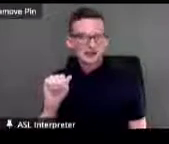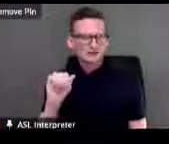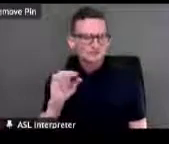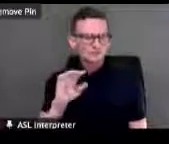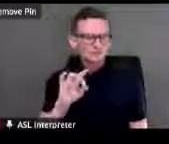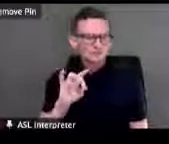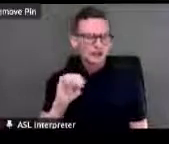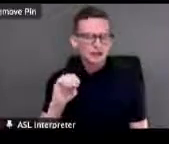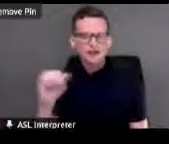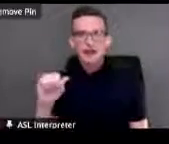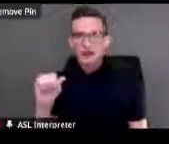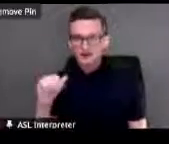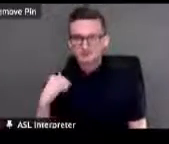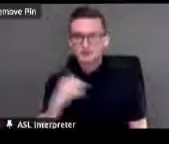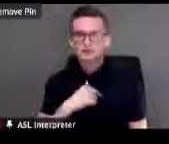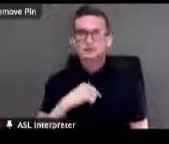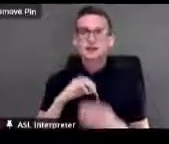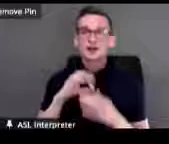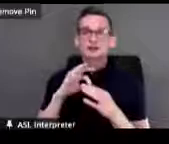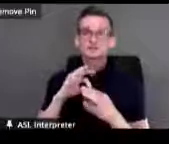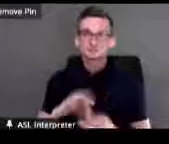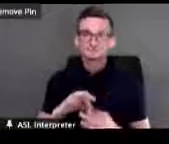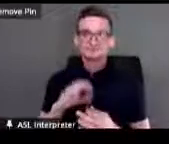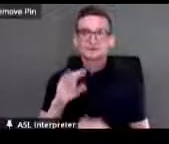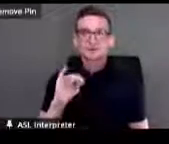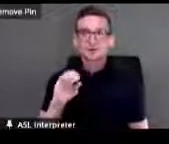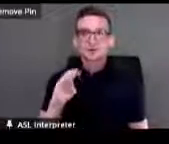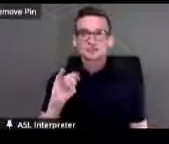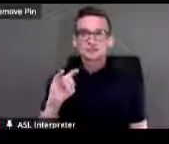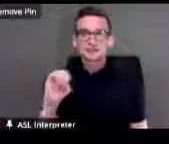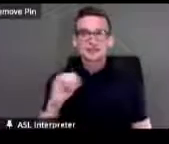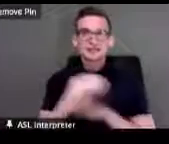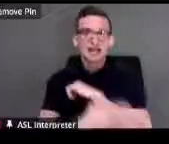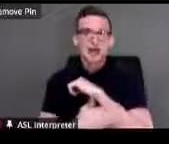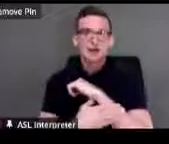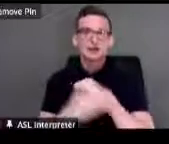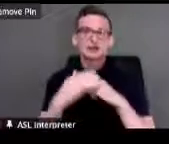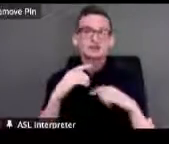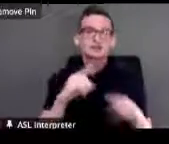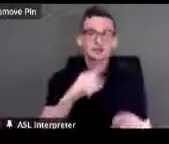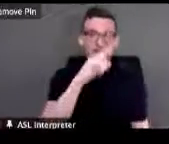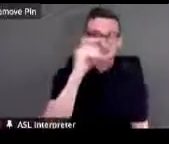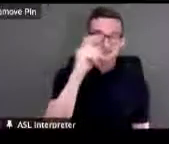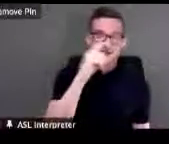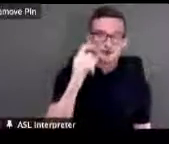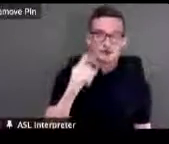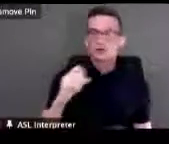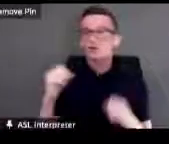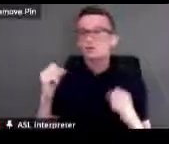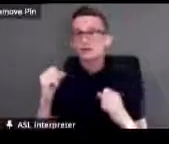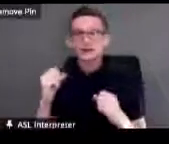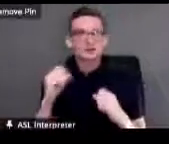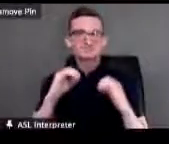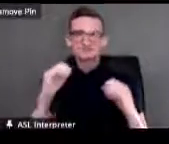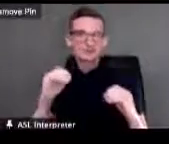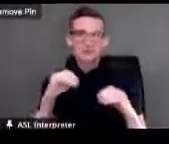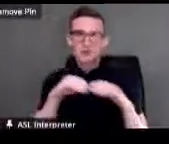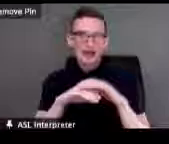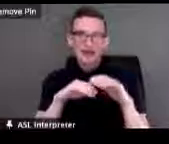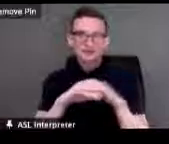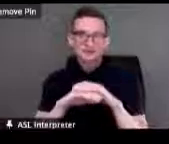deeply connected to Yosemite in Mono County in the summers, but in the winter, 30 seconds. there is no access over to those